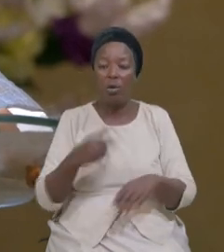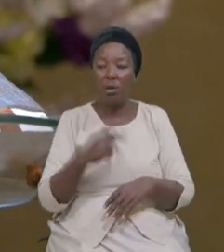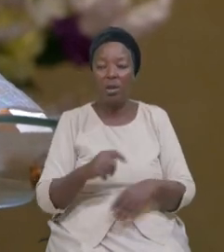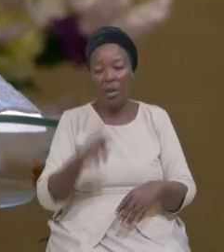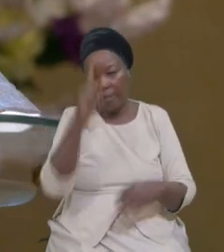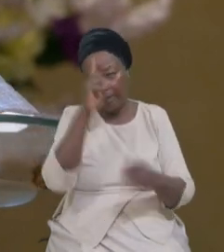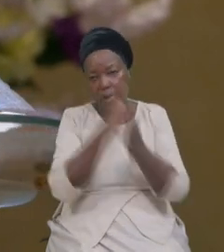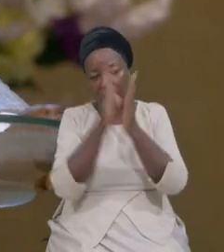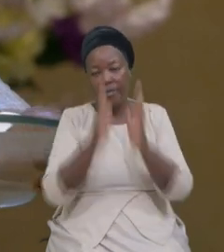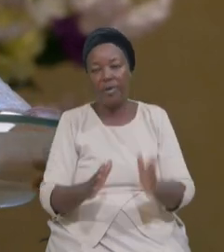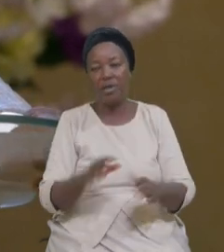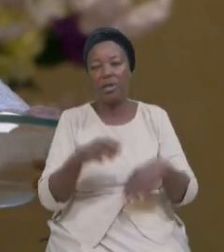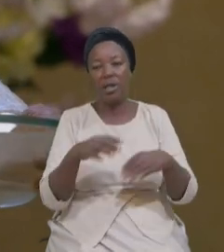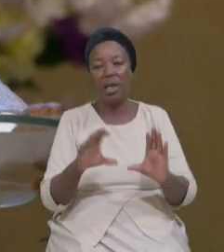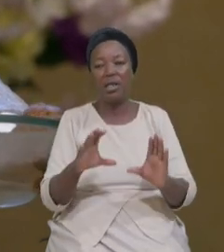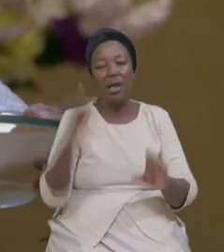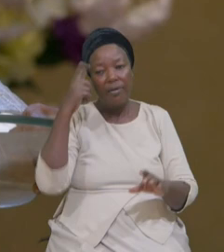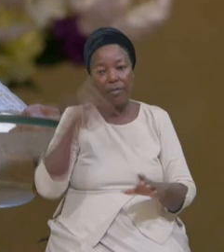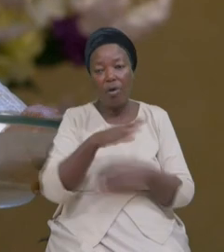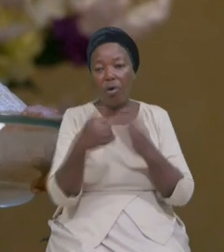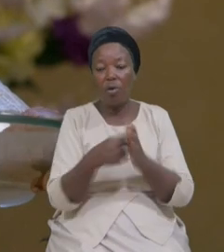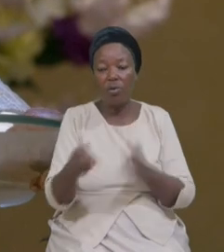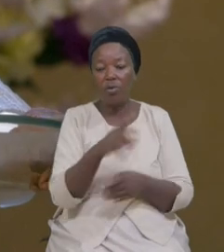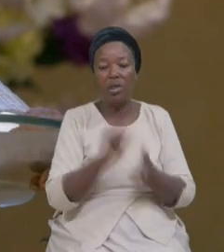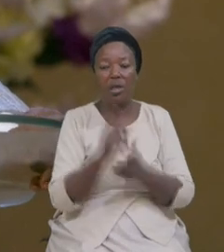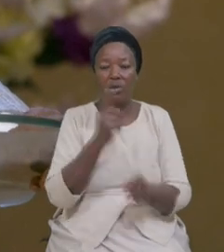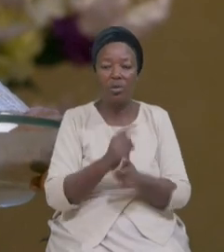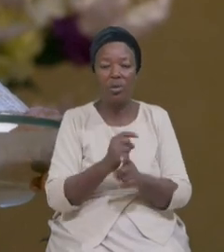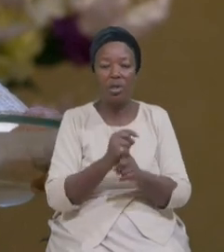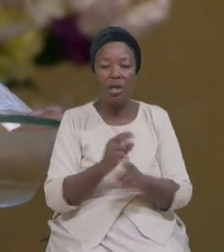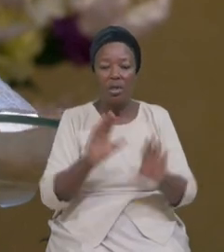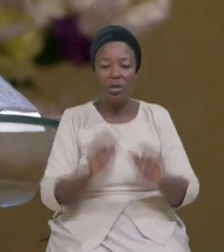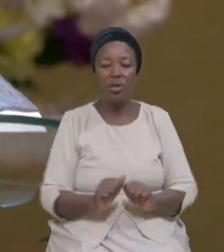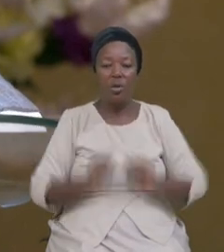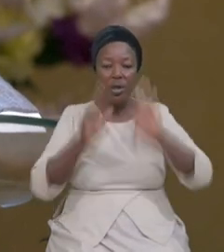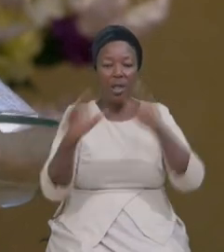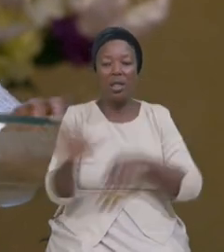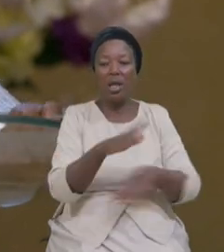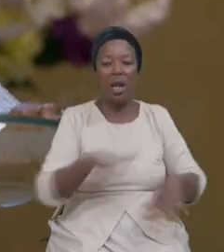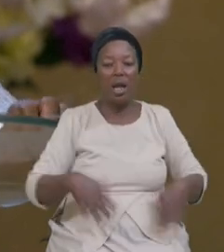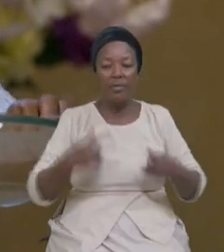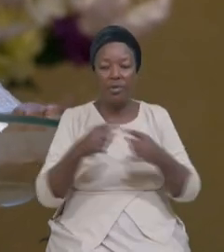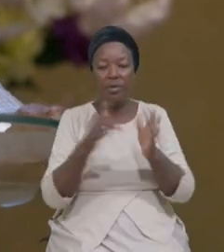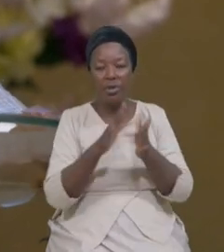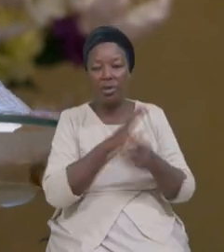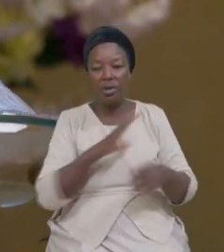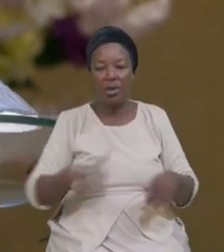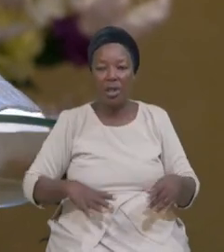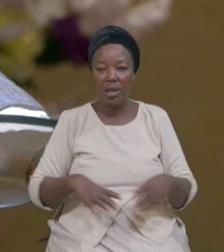for all those who gave their life to Jesus during this program,